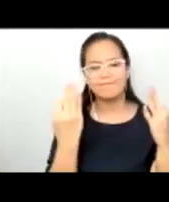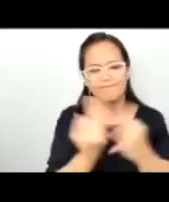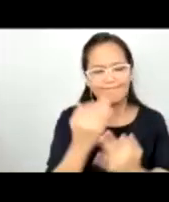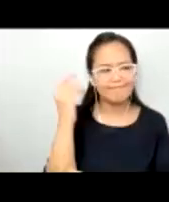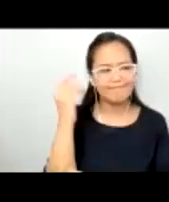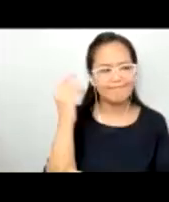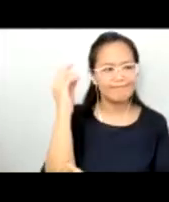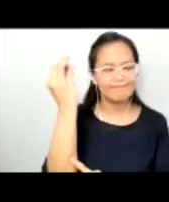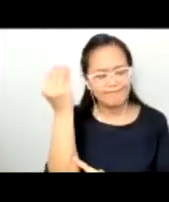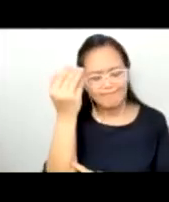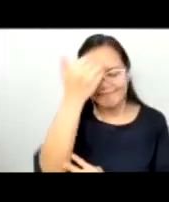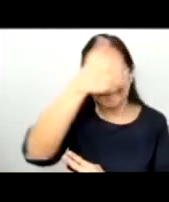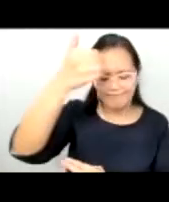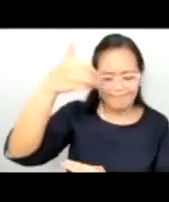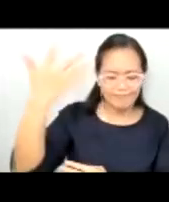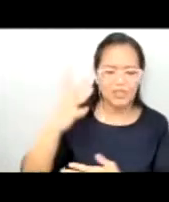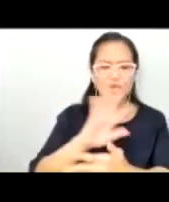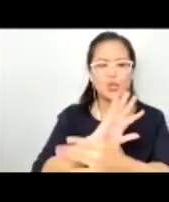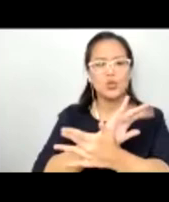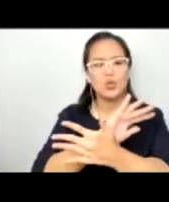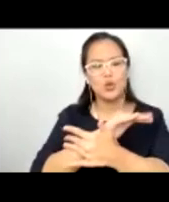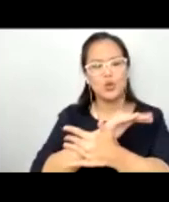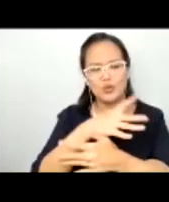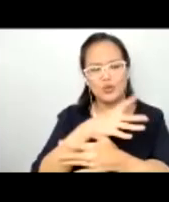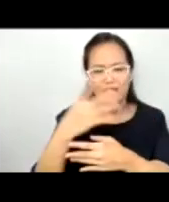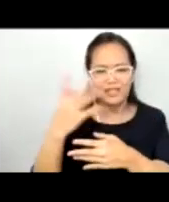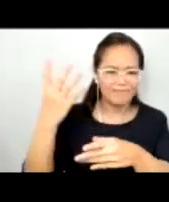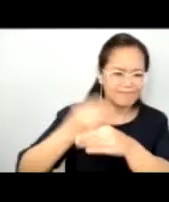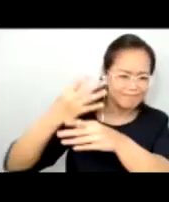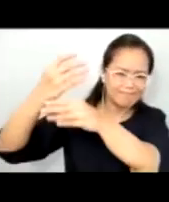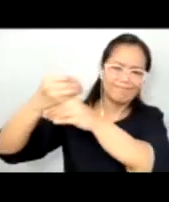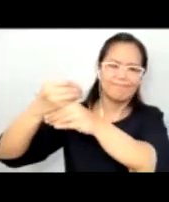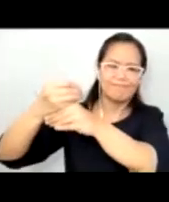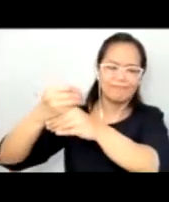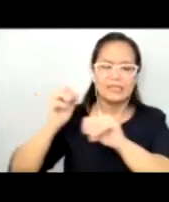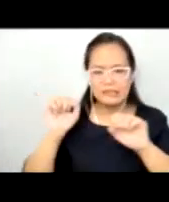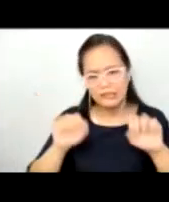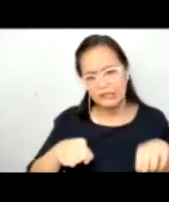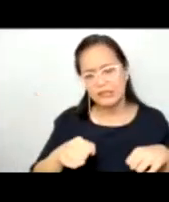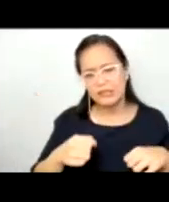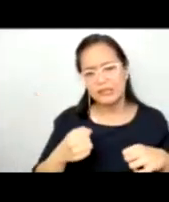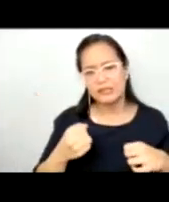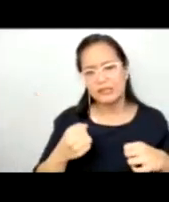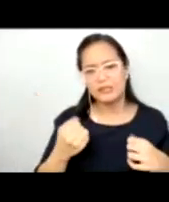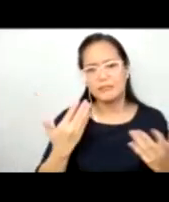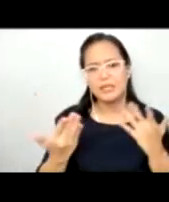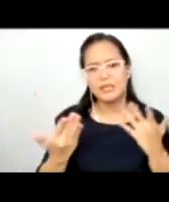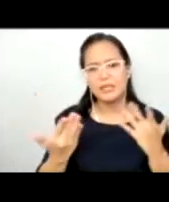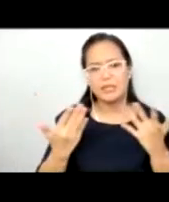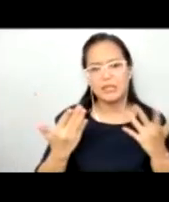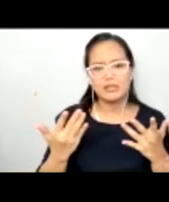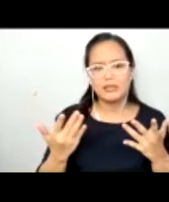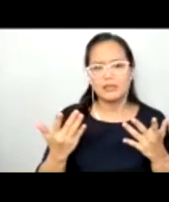to think about, plus you have COVID to think about. And it is so possible that our heads are just